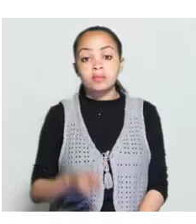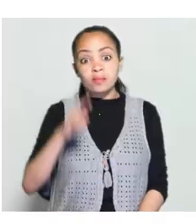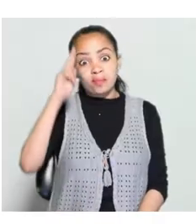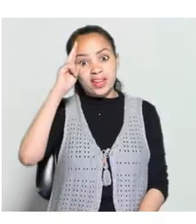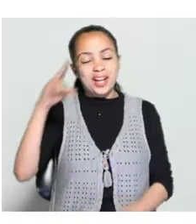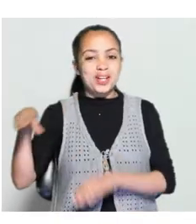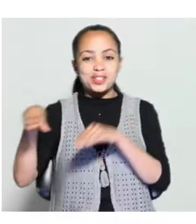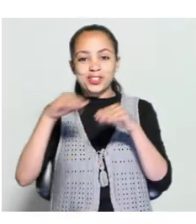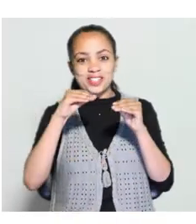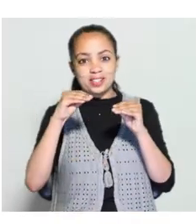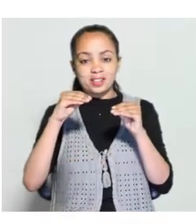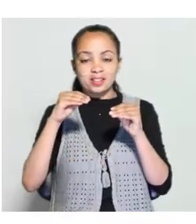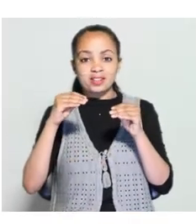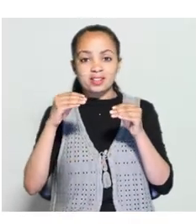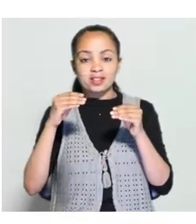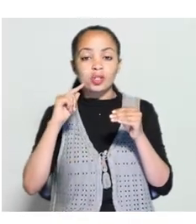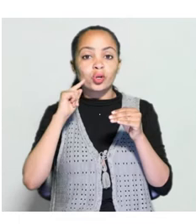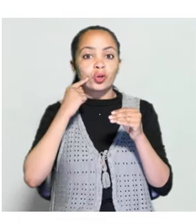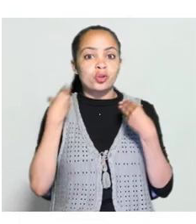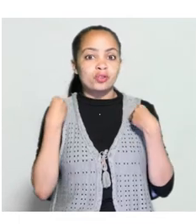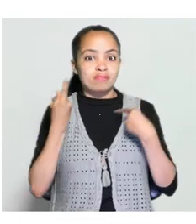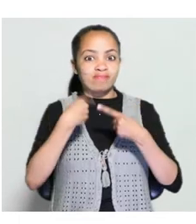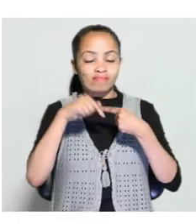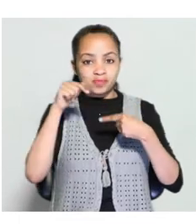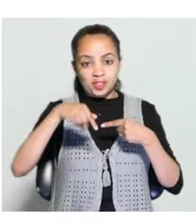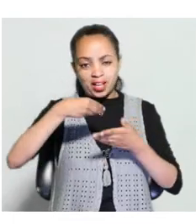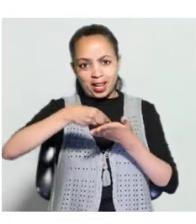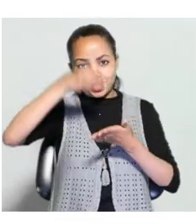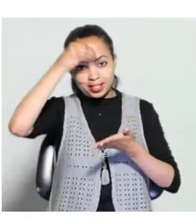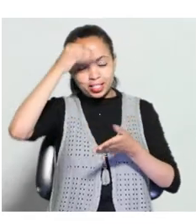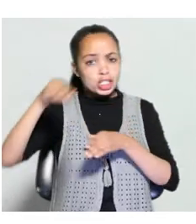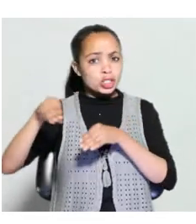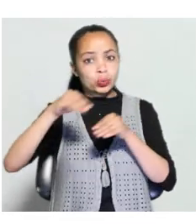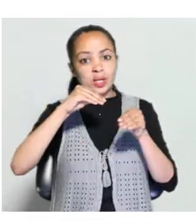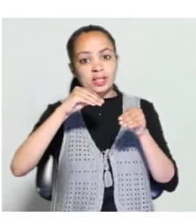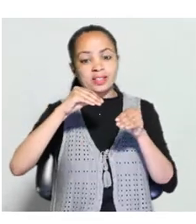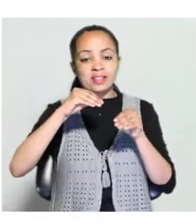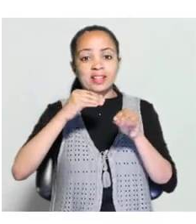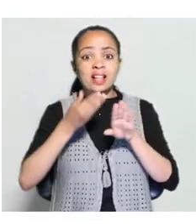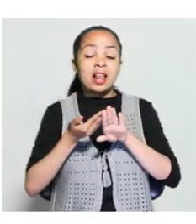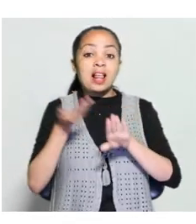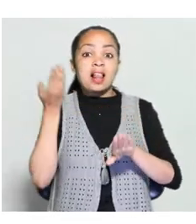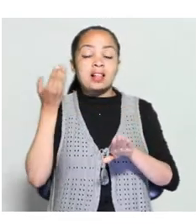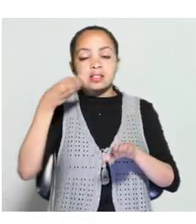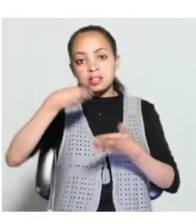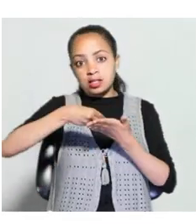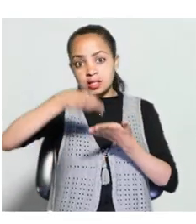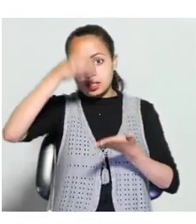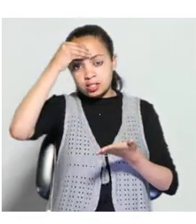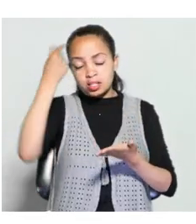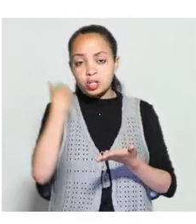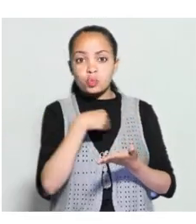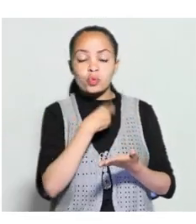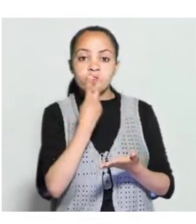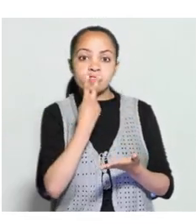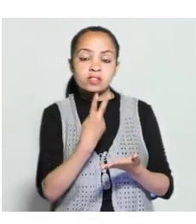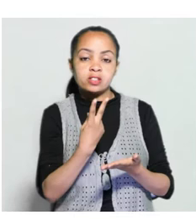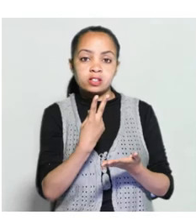student, welcome to today's lesson. Student, in our last lesson, we had